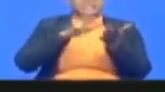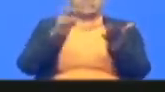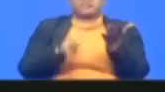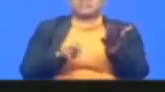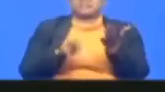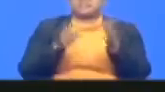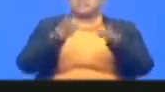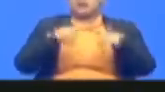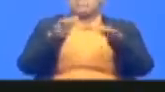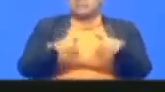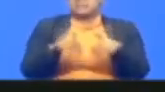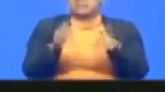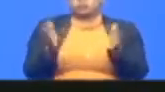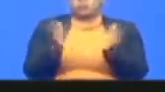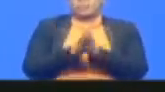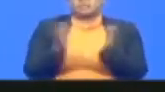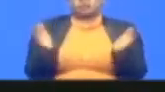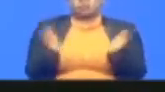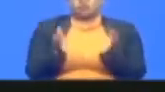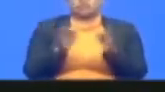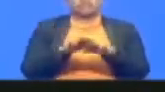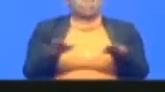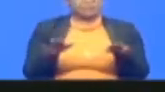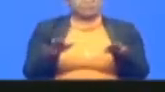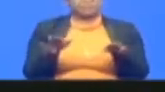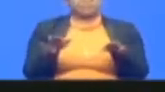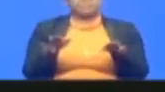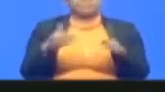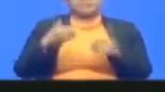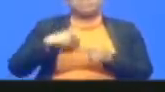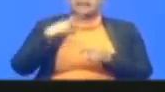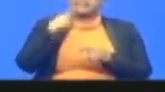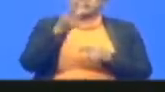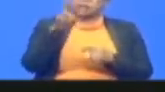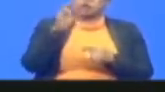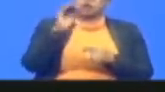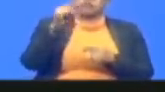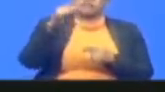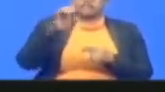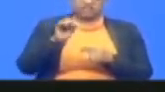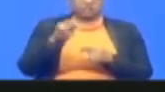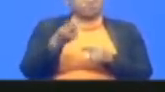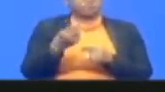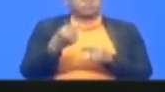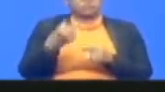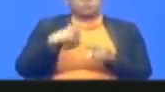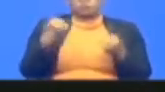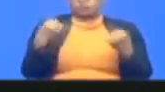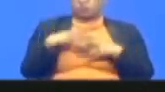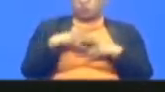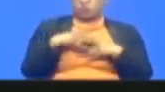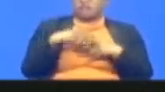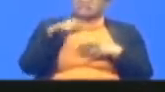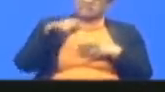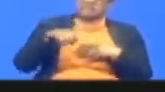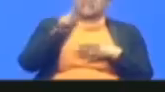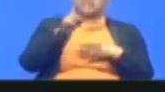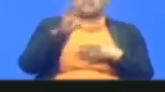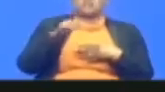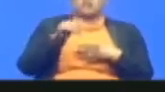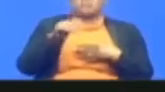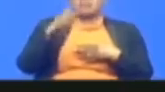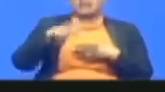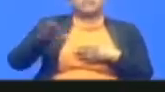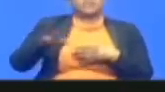small-scale farmers. Mimi ningependa kuambia pina Mr. Rotich kwamba tunashangaa hawa ni watoto wanatoka zemu za Rift